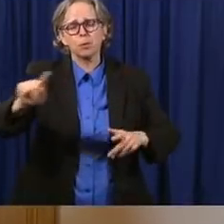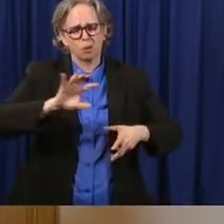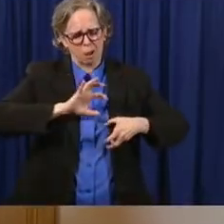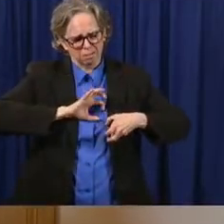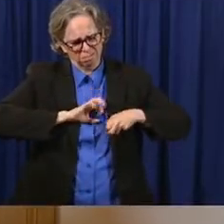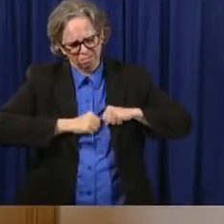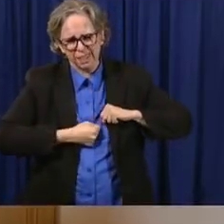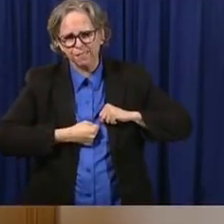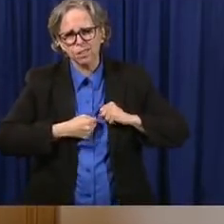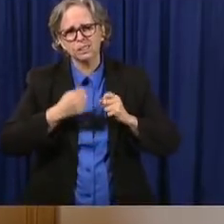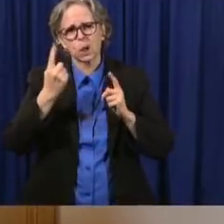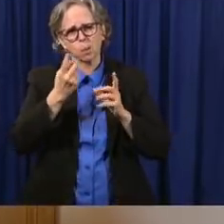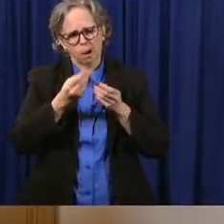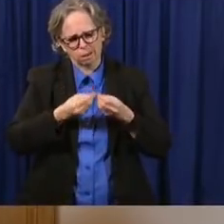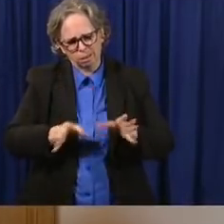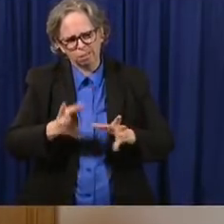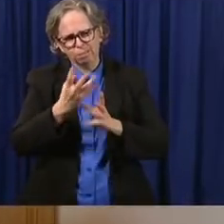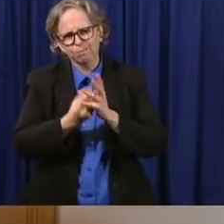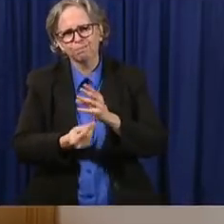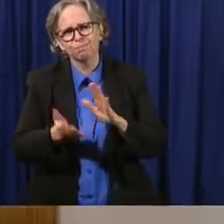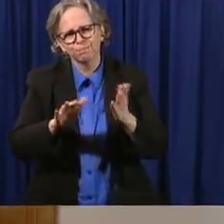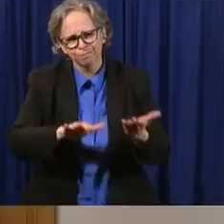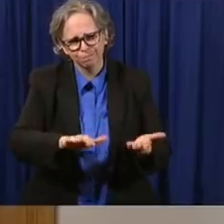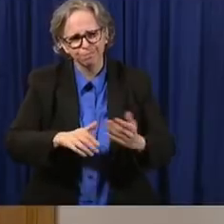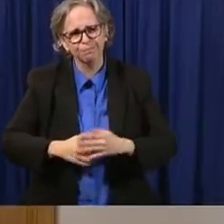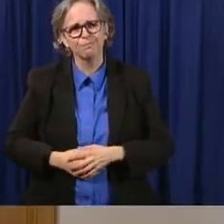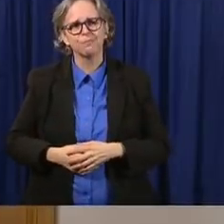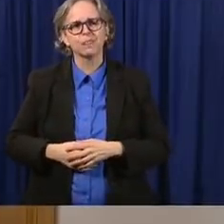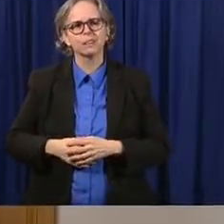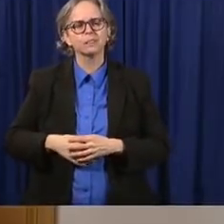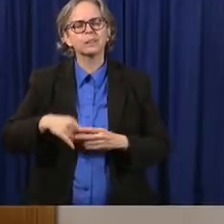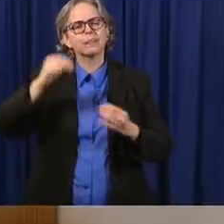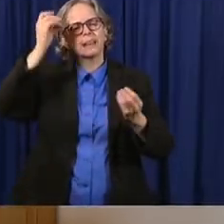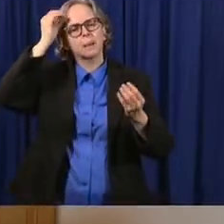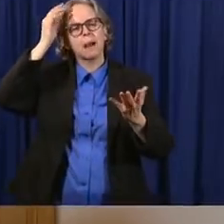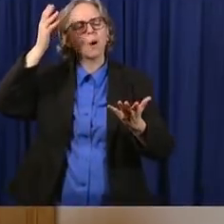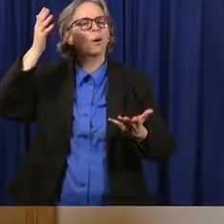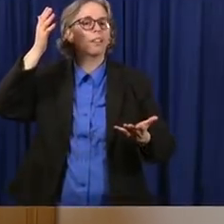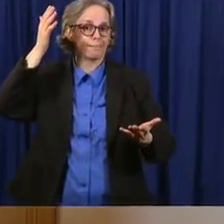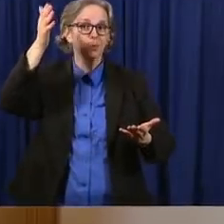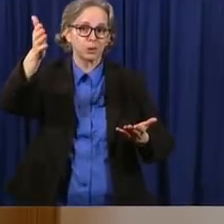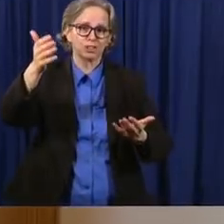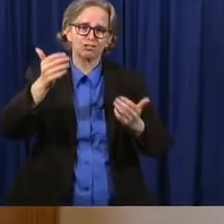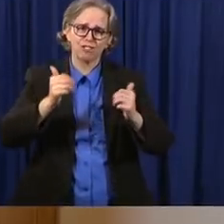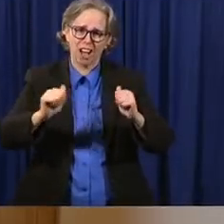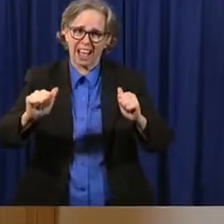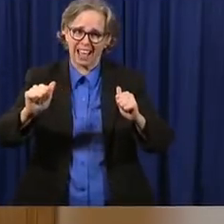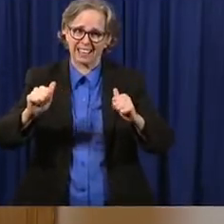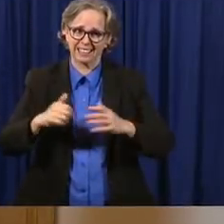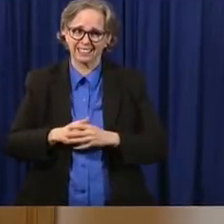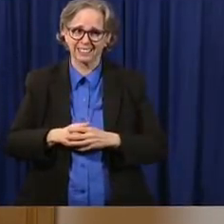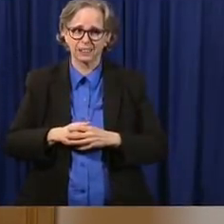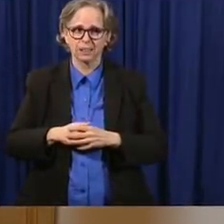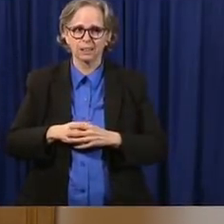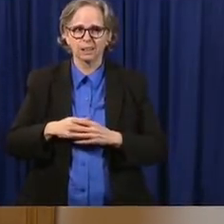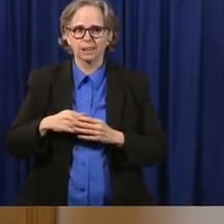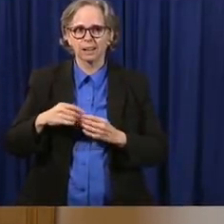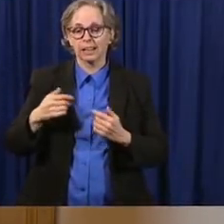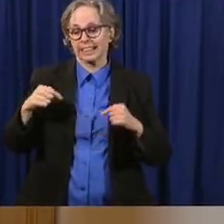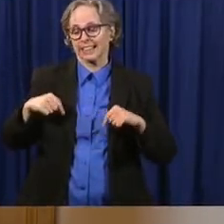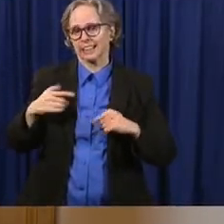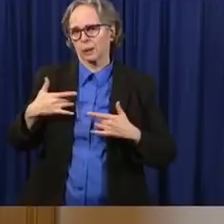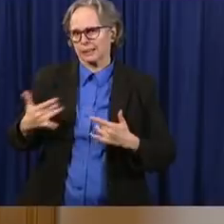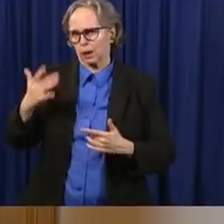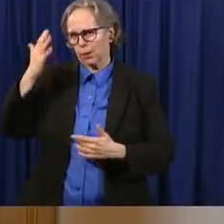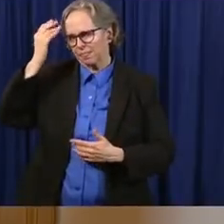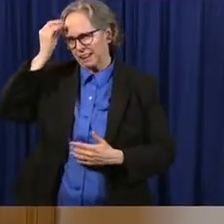Let's think about the future. Spring is that time when we think about the future. It's a time for us